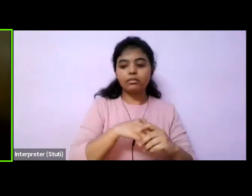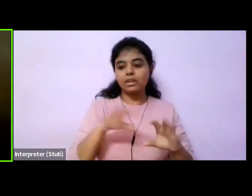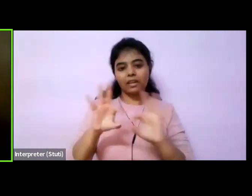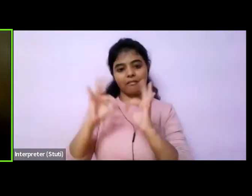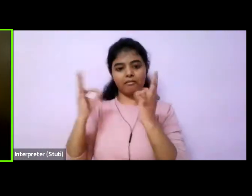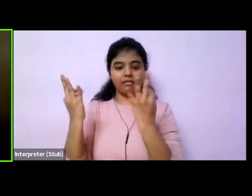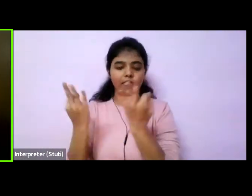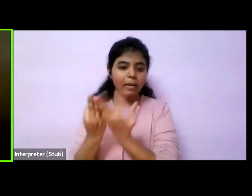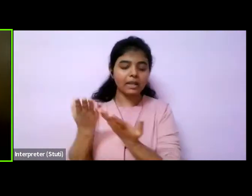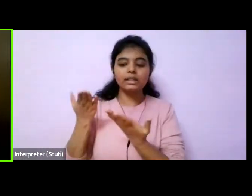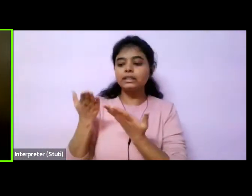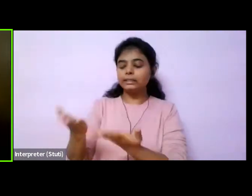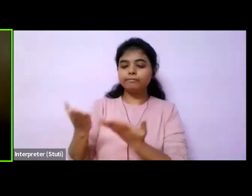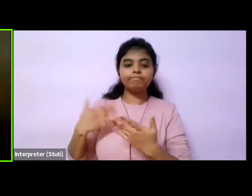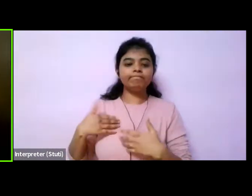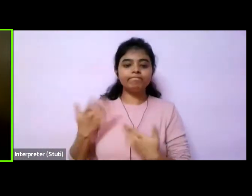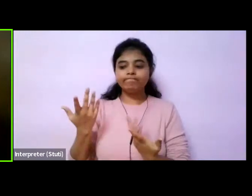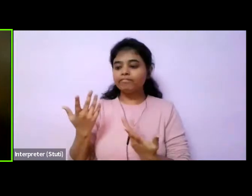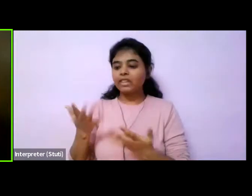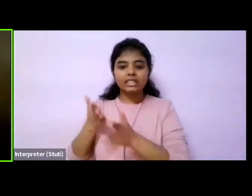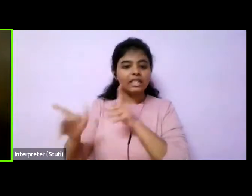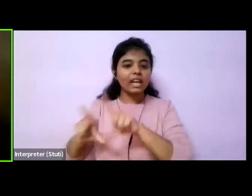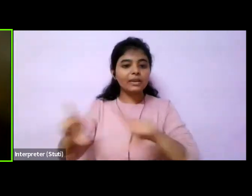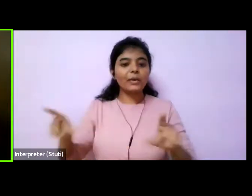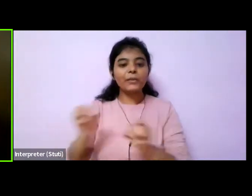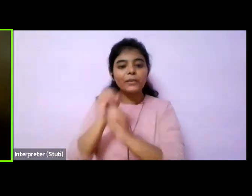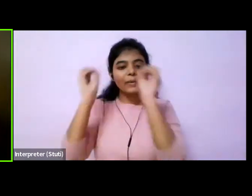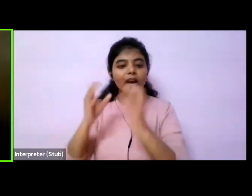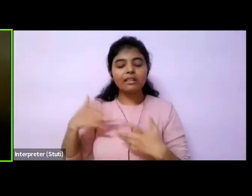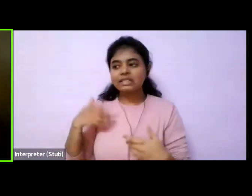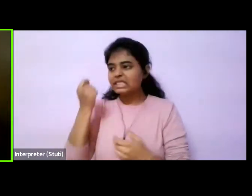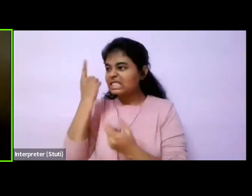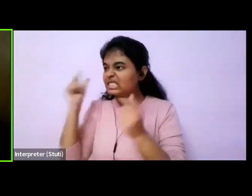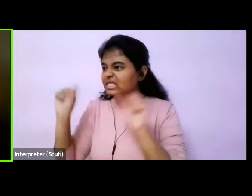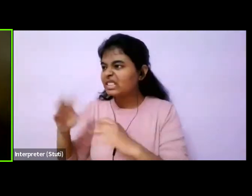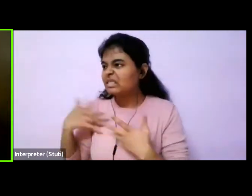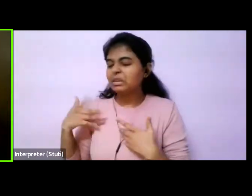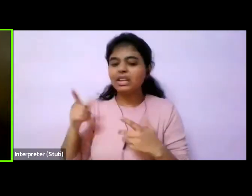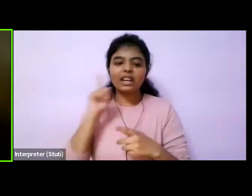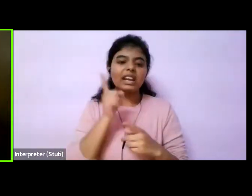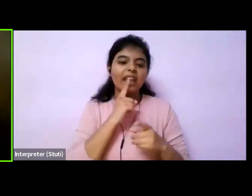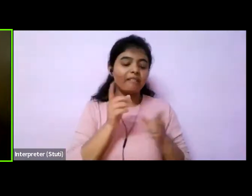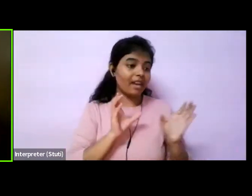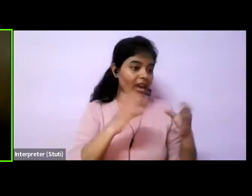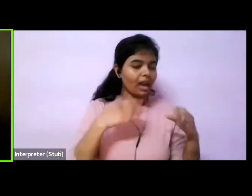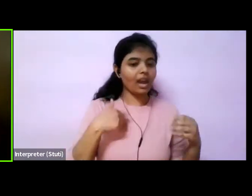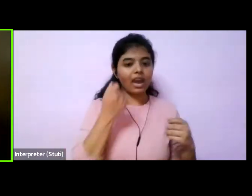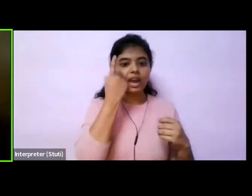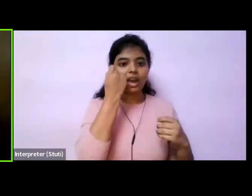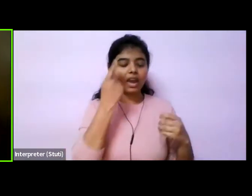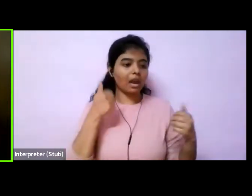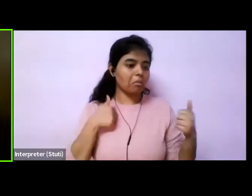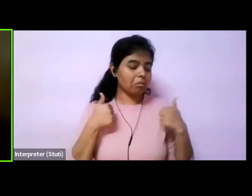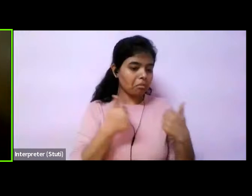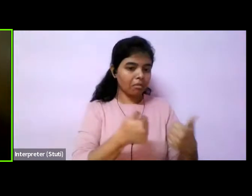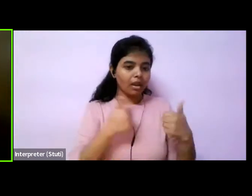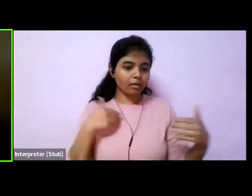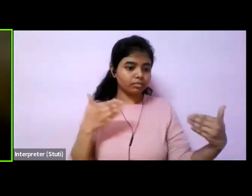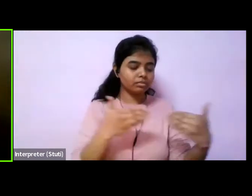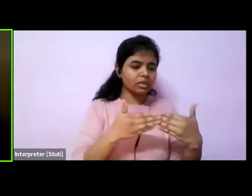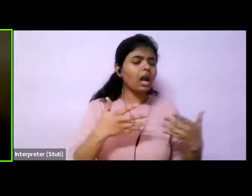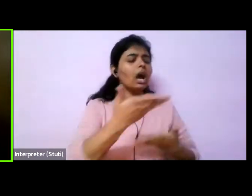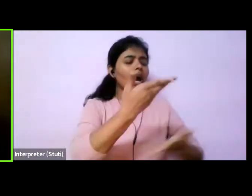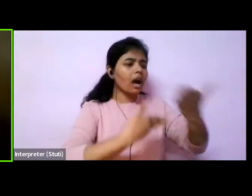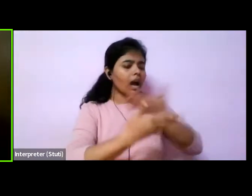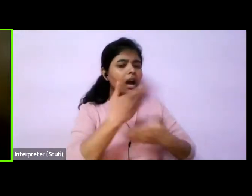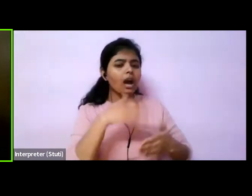family who cannot or do not wish to sign, reorienting oneself to the deaf community, and looking to it for advice, support, and